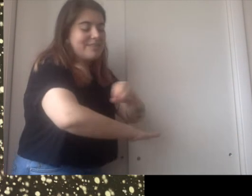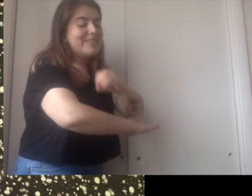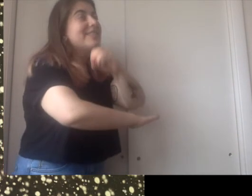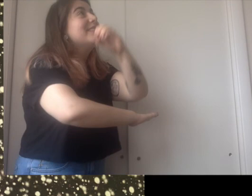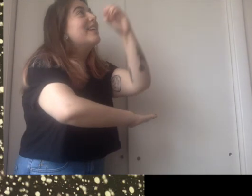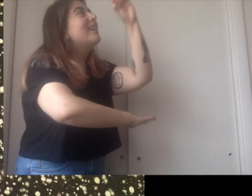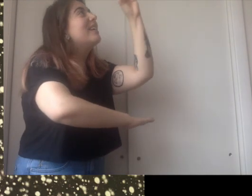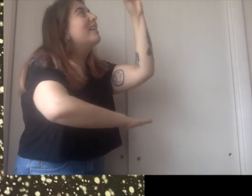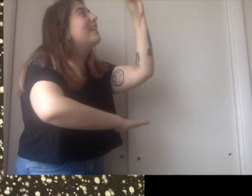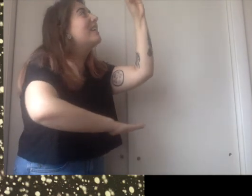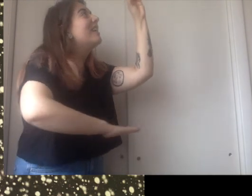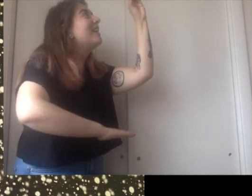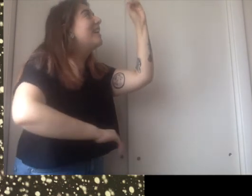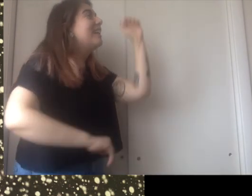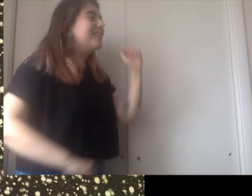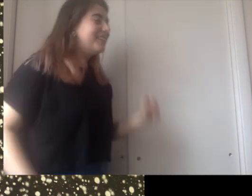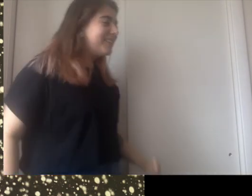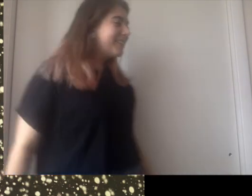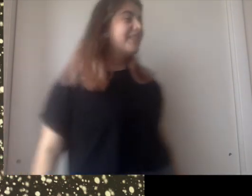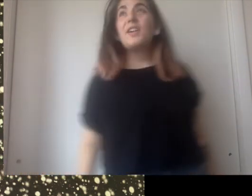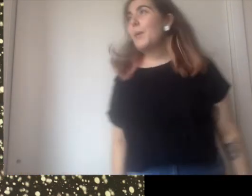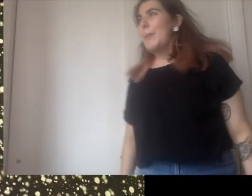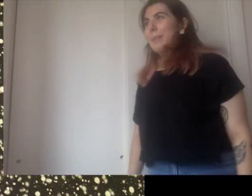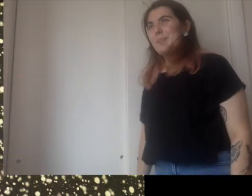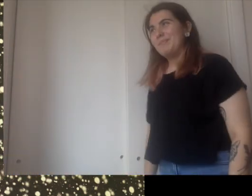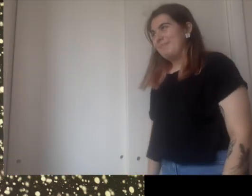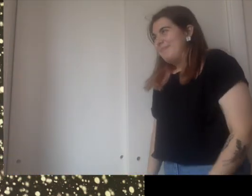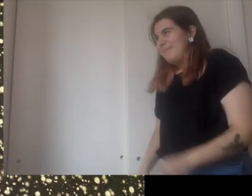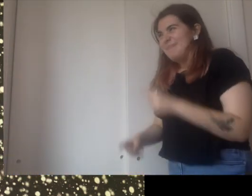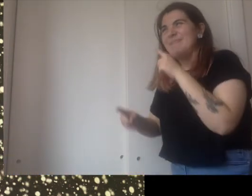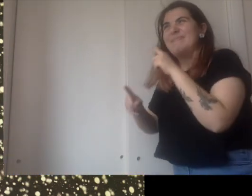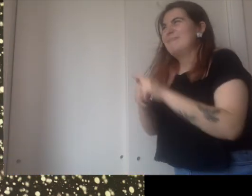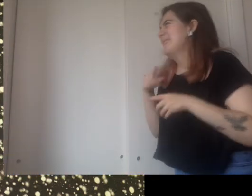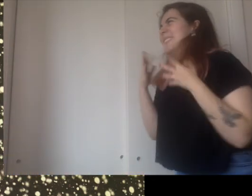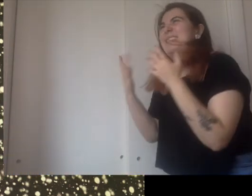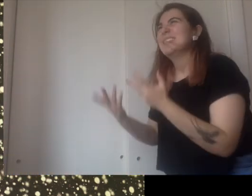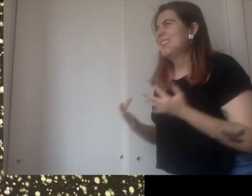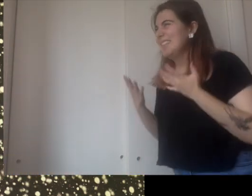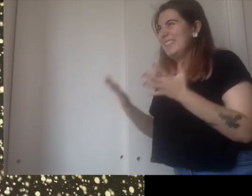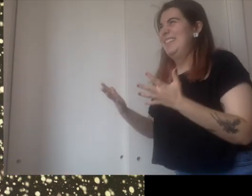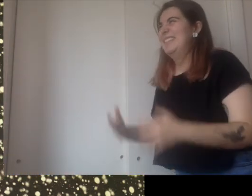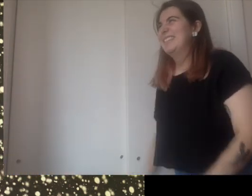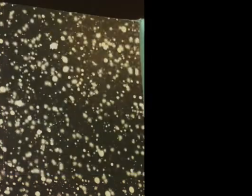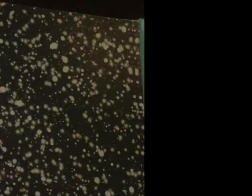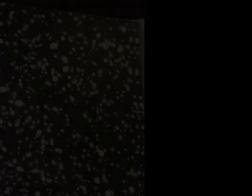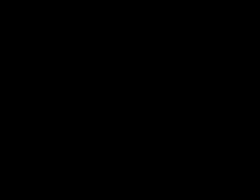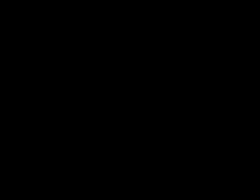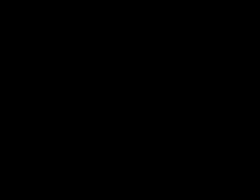sunrise. I cannot wait.